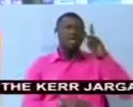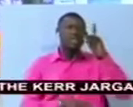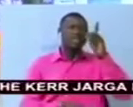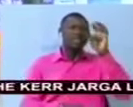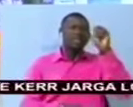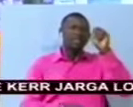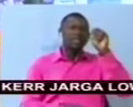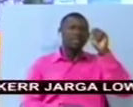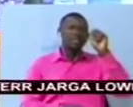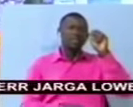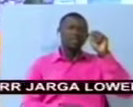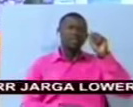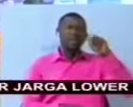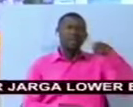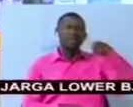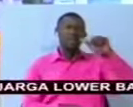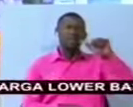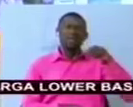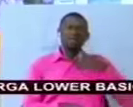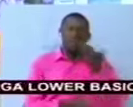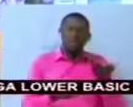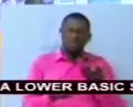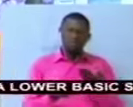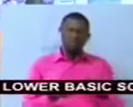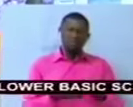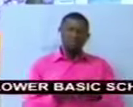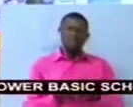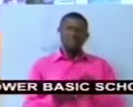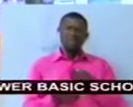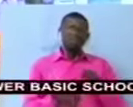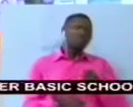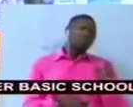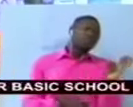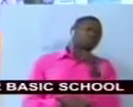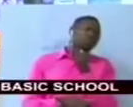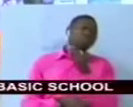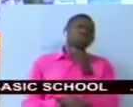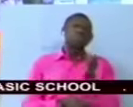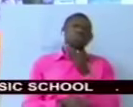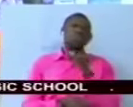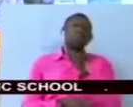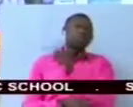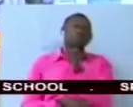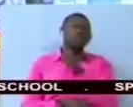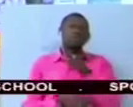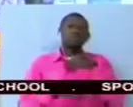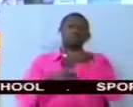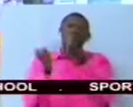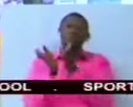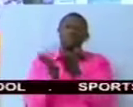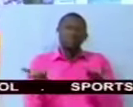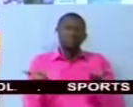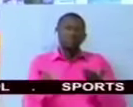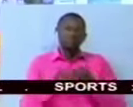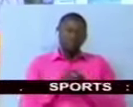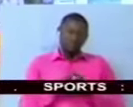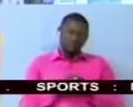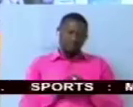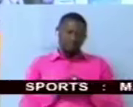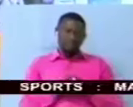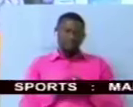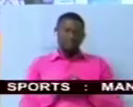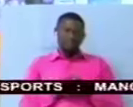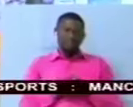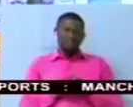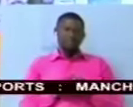drug squad te demulo ci yenen buntu liggey kay ci rew ci ron ngor gi wa lim suma jangalum suriyadi xamna ne